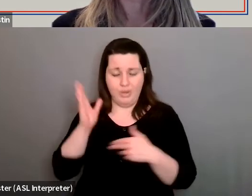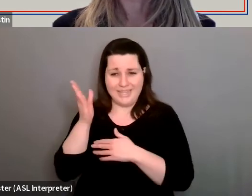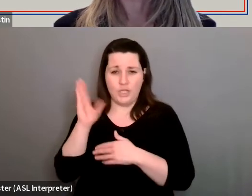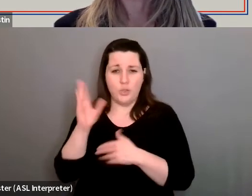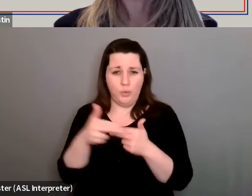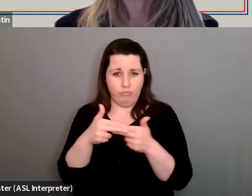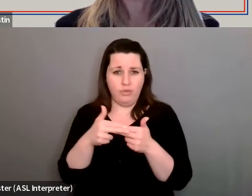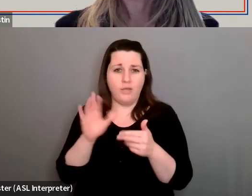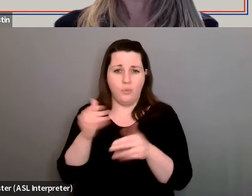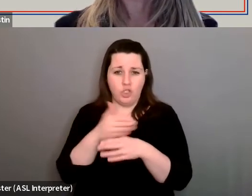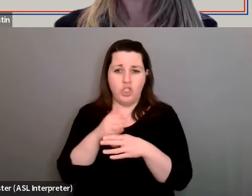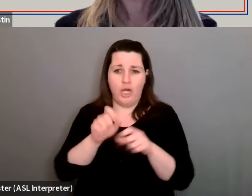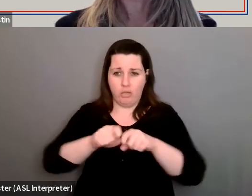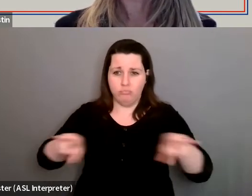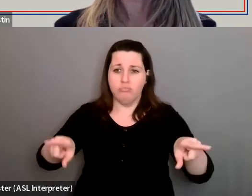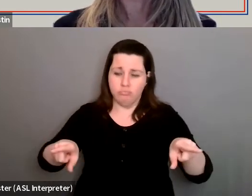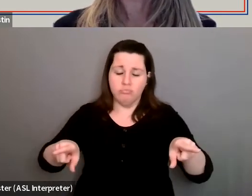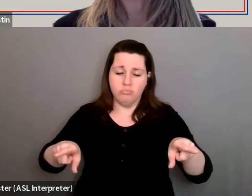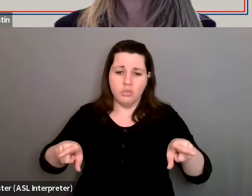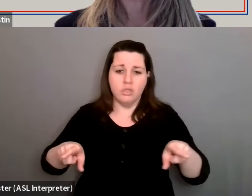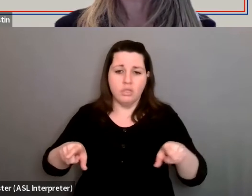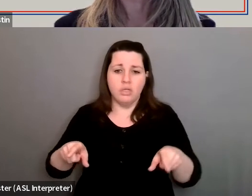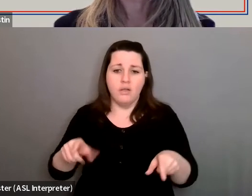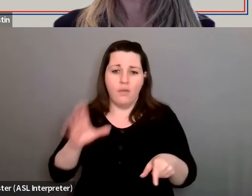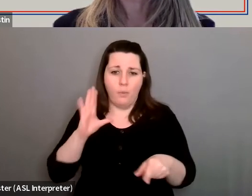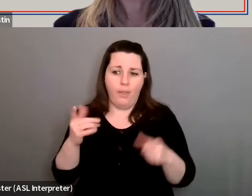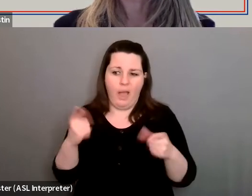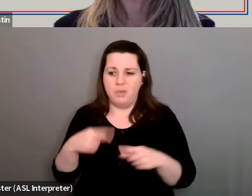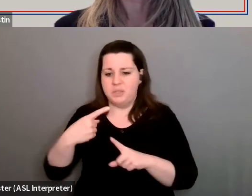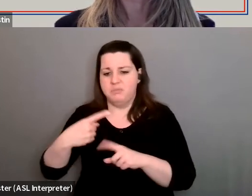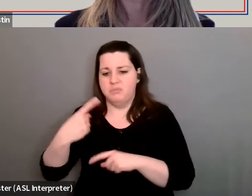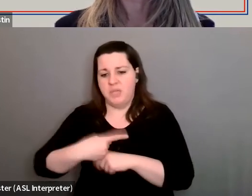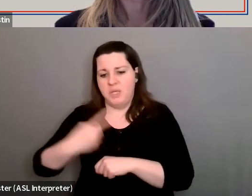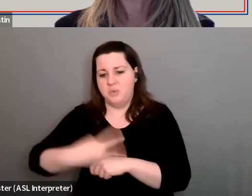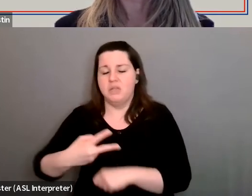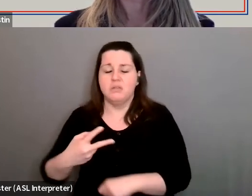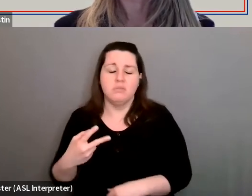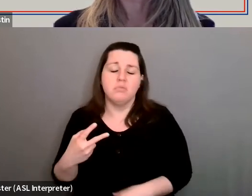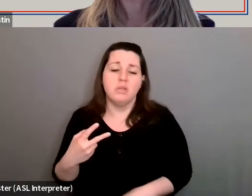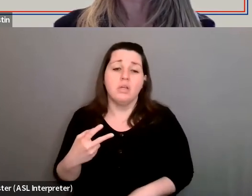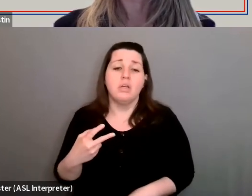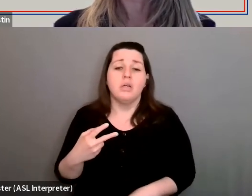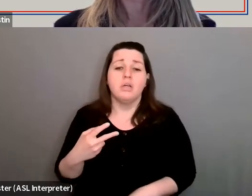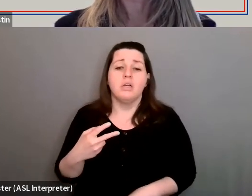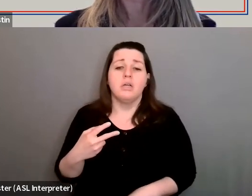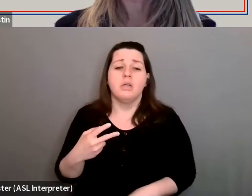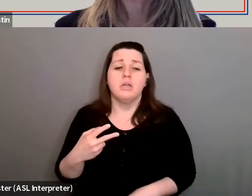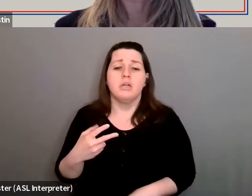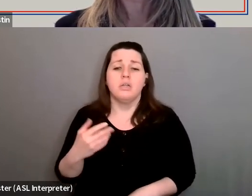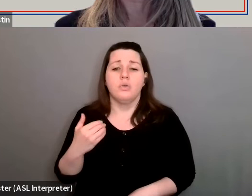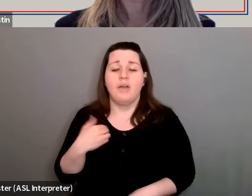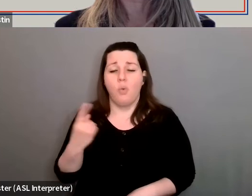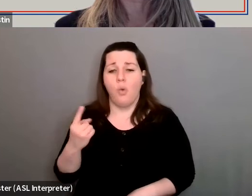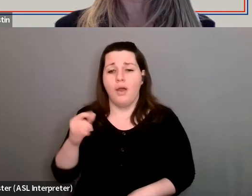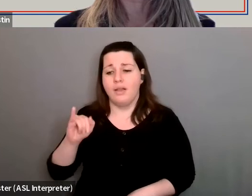that's registered, so that will be going out in the next day or so. Is there one IAble account